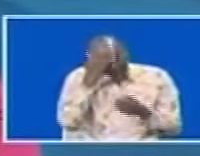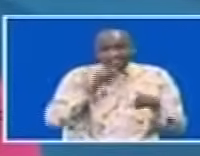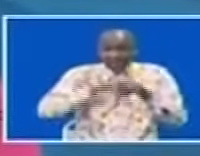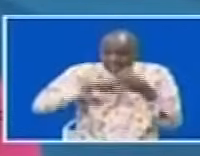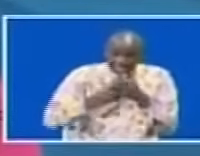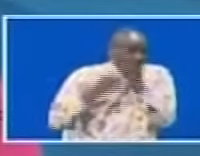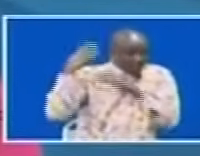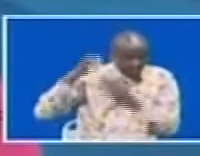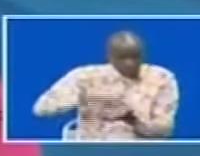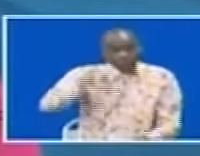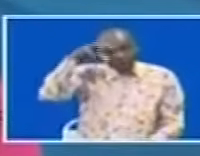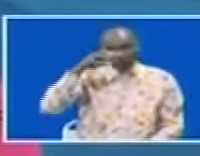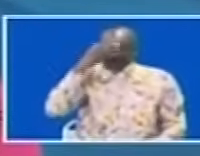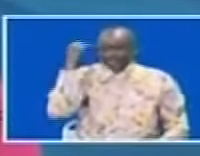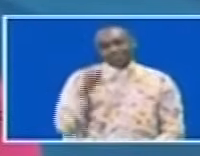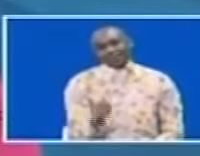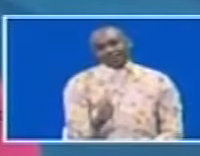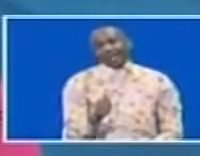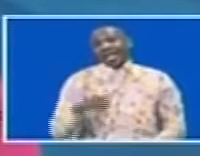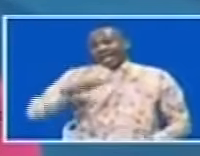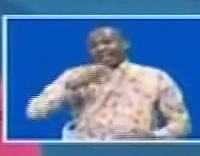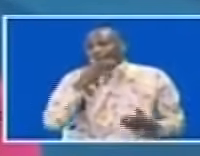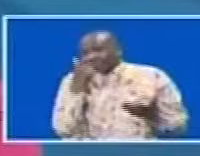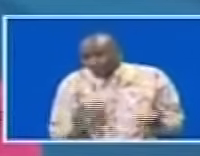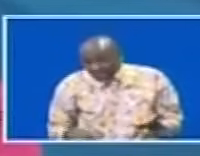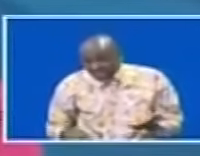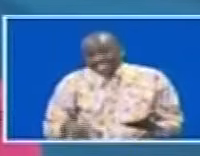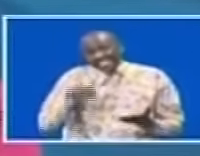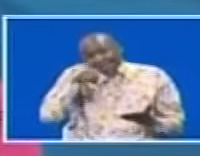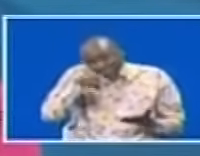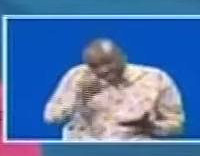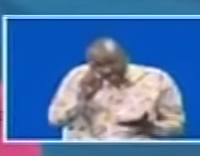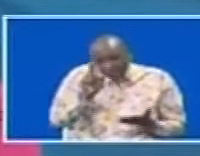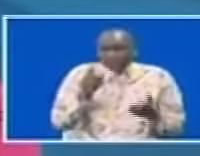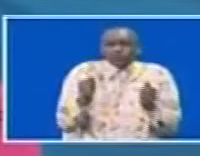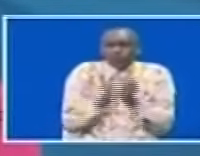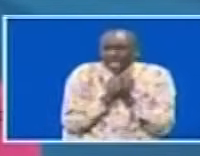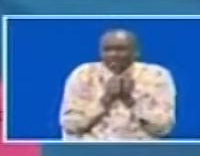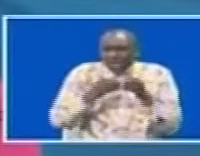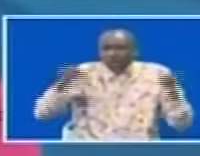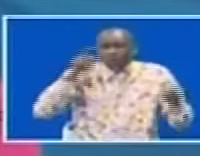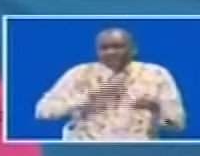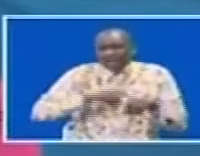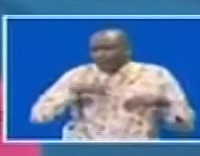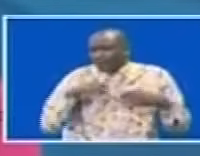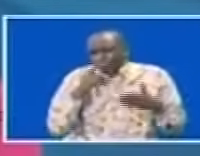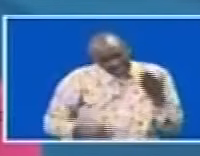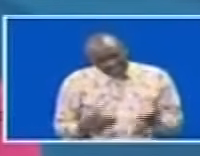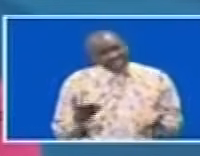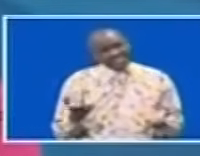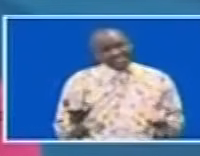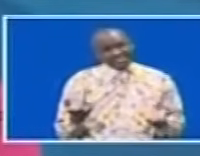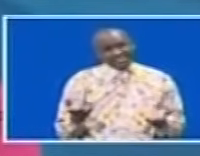brought them together in the first place. And more importantly, what it is that has held the bond all these years.